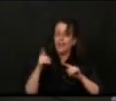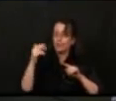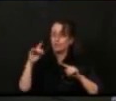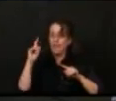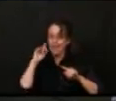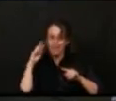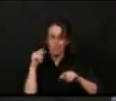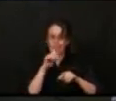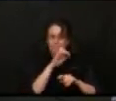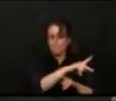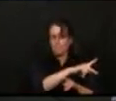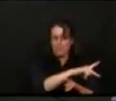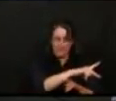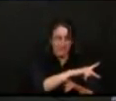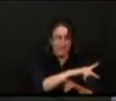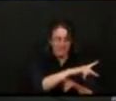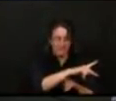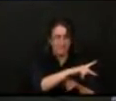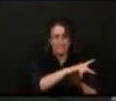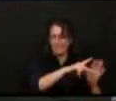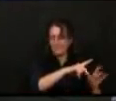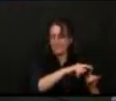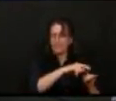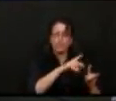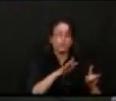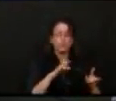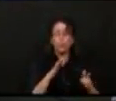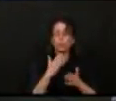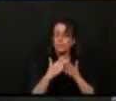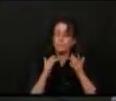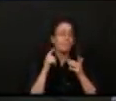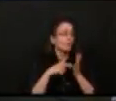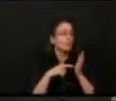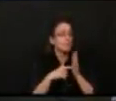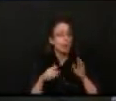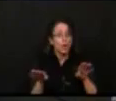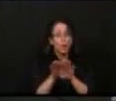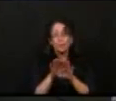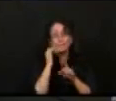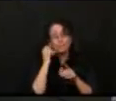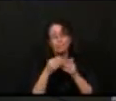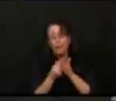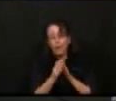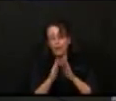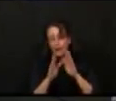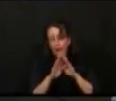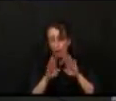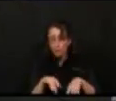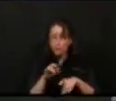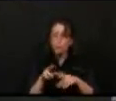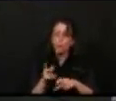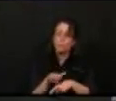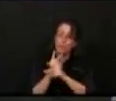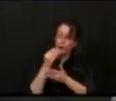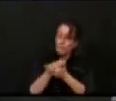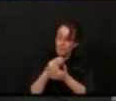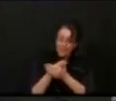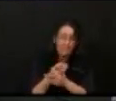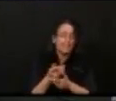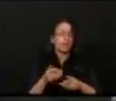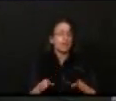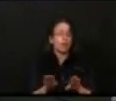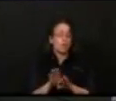up their administrative costs differently. Certainly, there's legal costs for the closing, which could be covered by the grant. And there's oftentimes